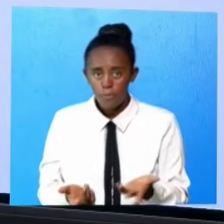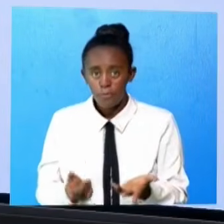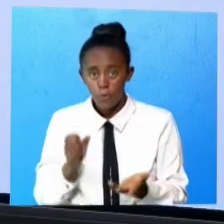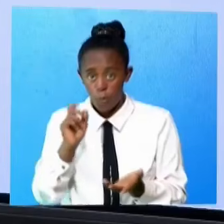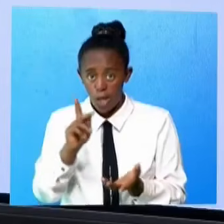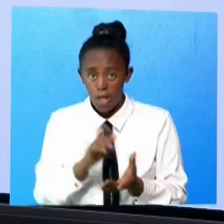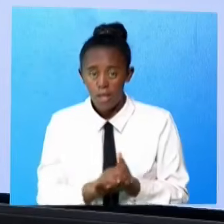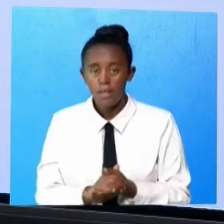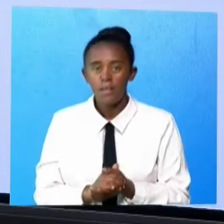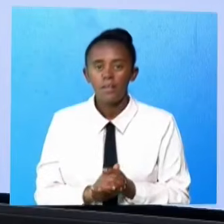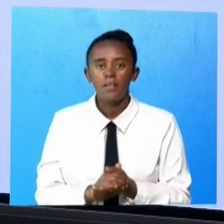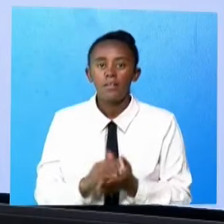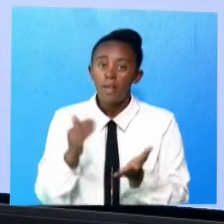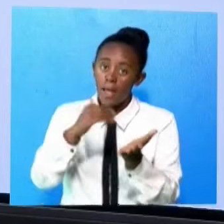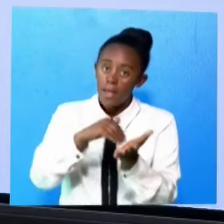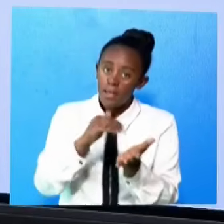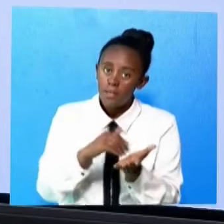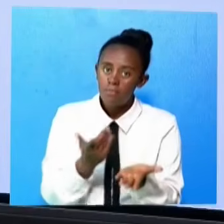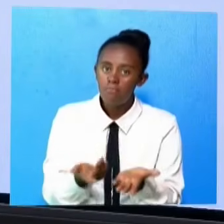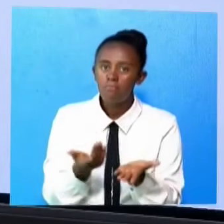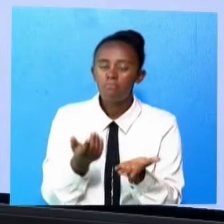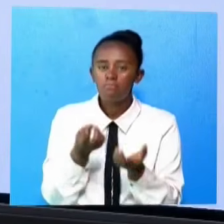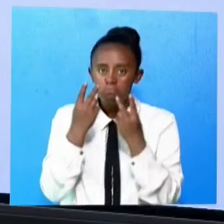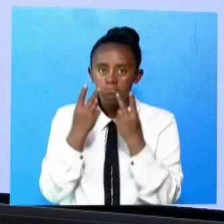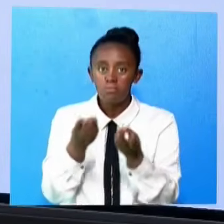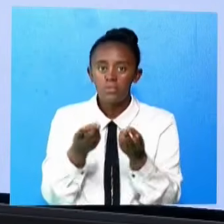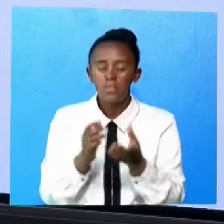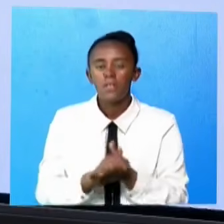Okay? Again, let's go and see.